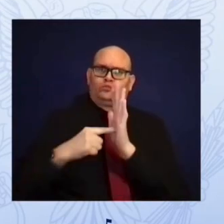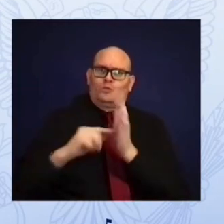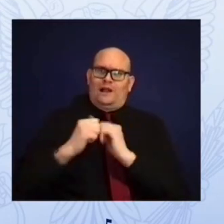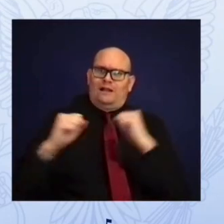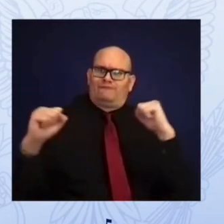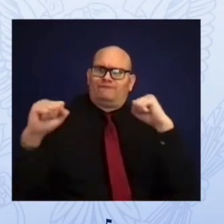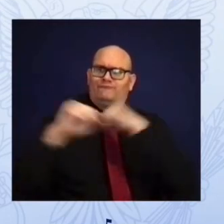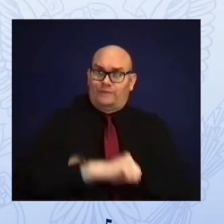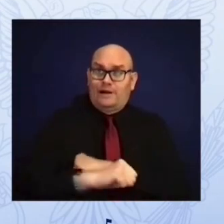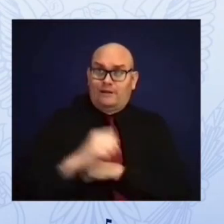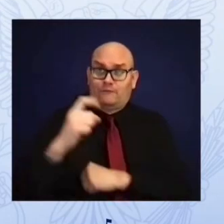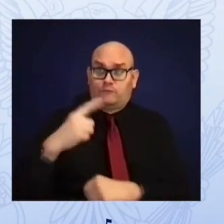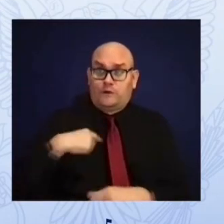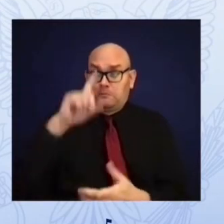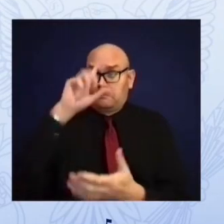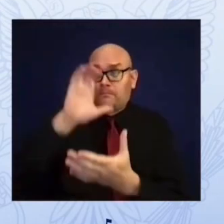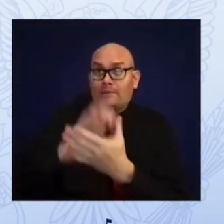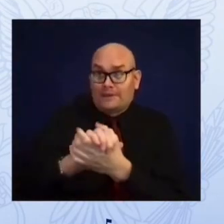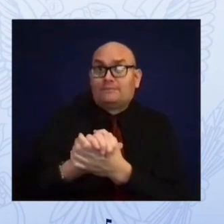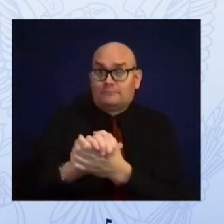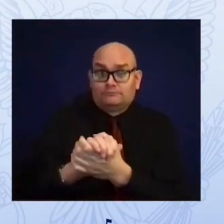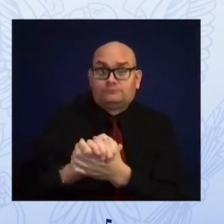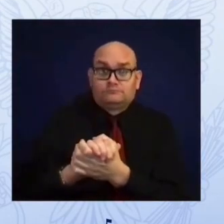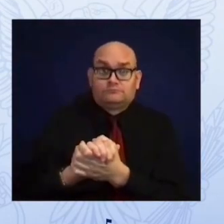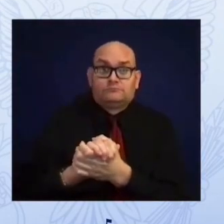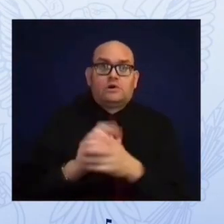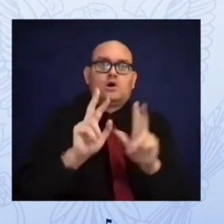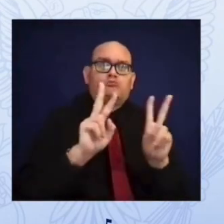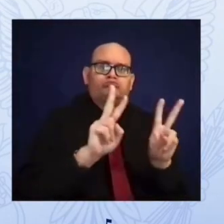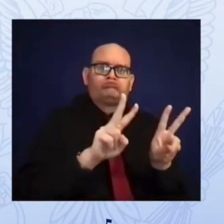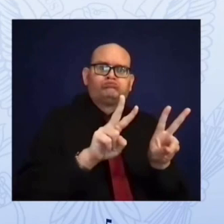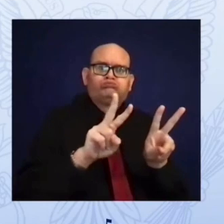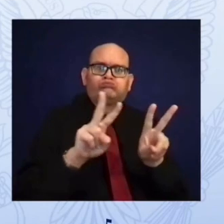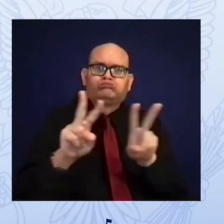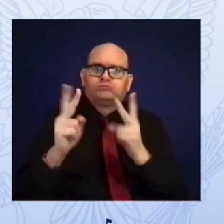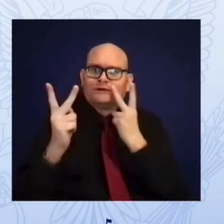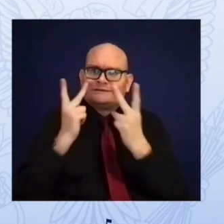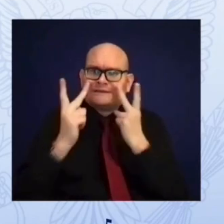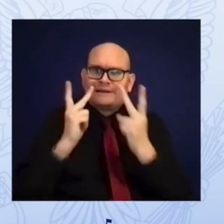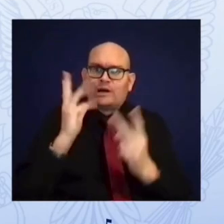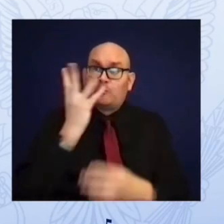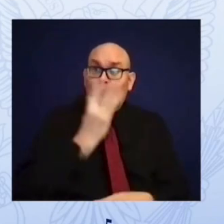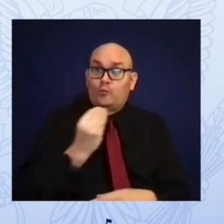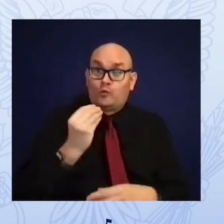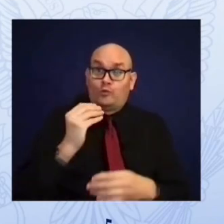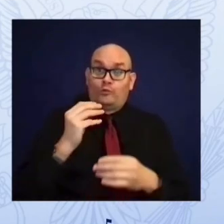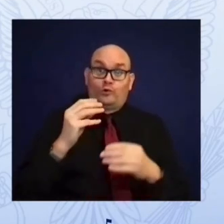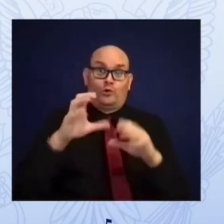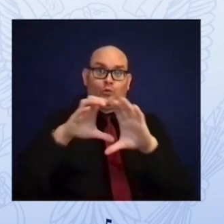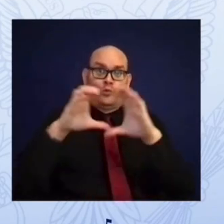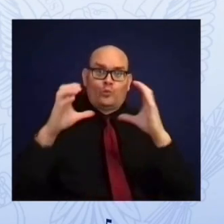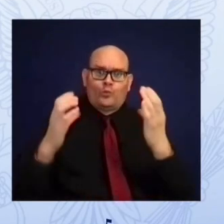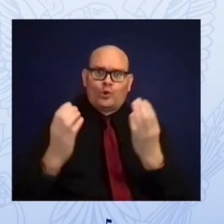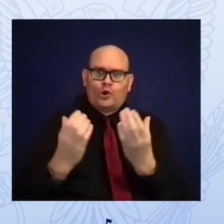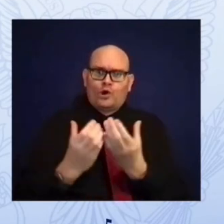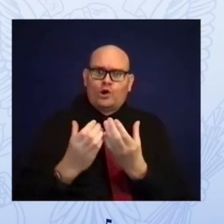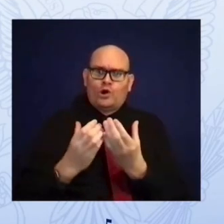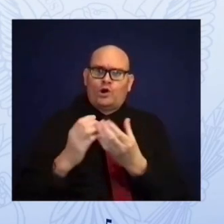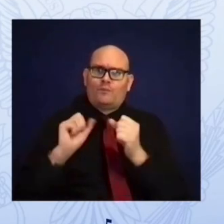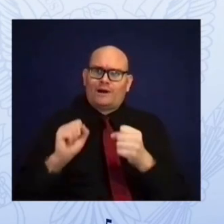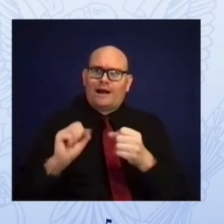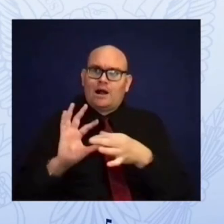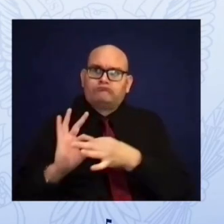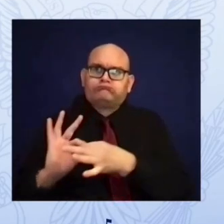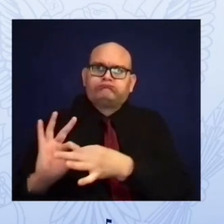the beauty in the world. You connect us to each other, teaching us understanding,